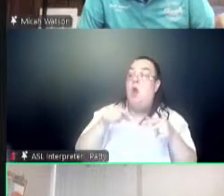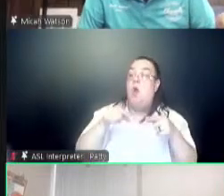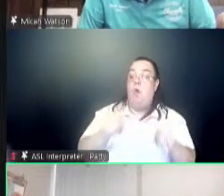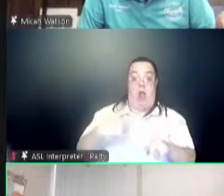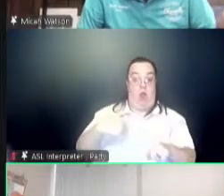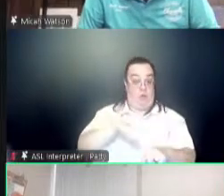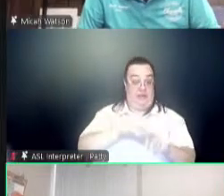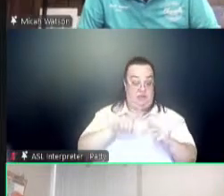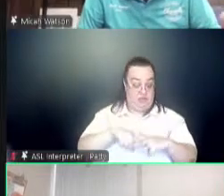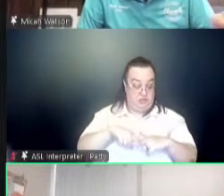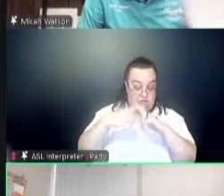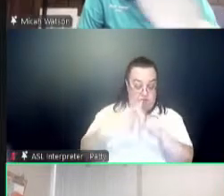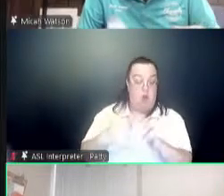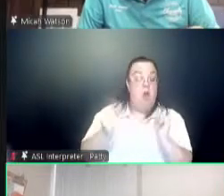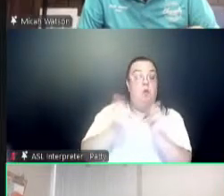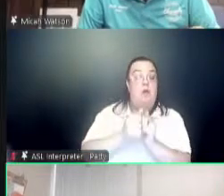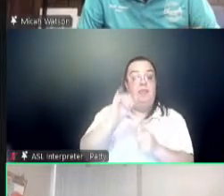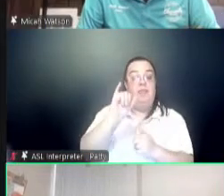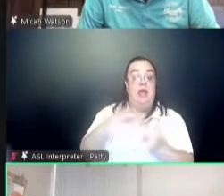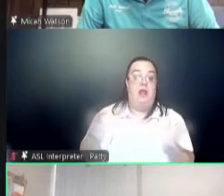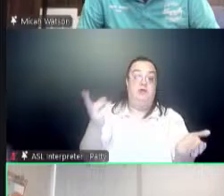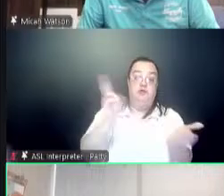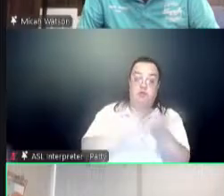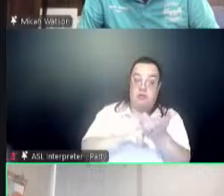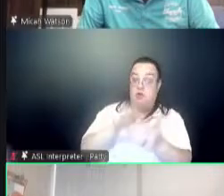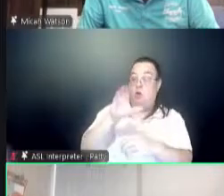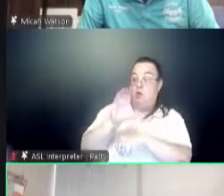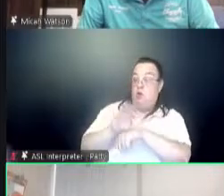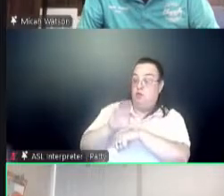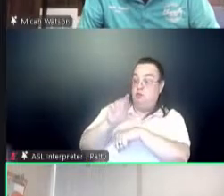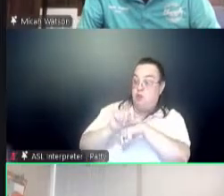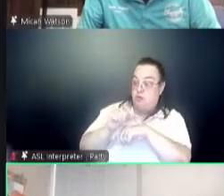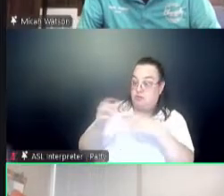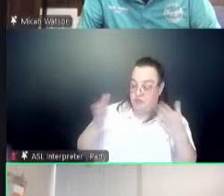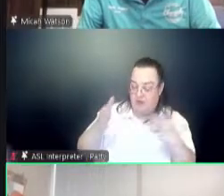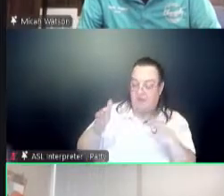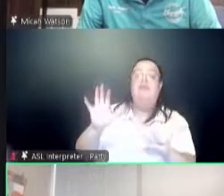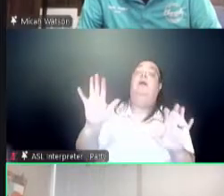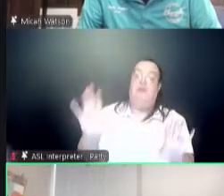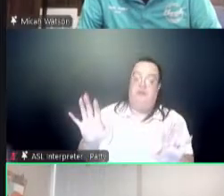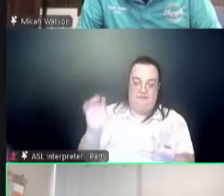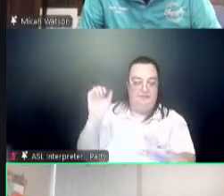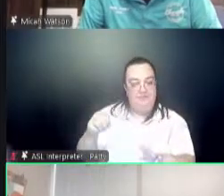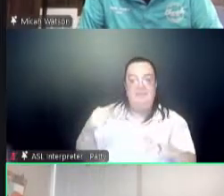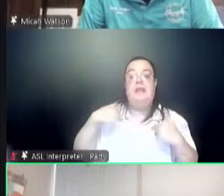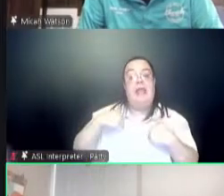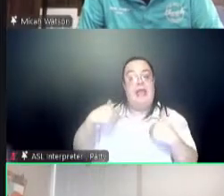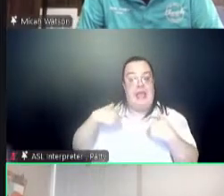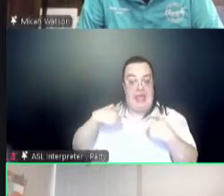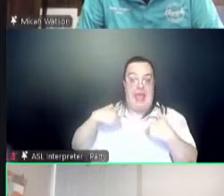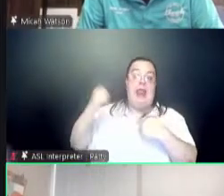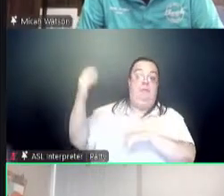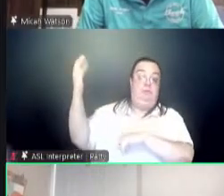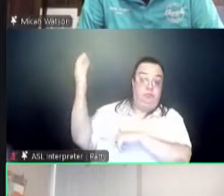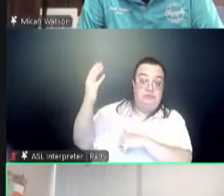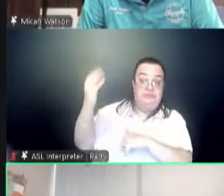with the contractual consulting services, and yeah, I had a presentation tonight, but for the best interest